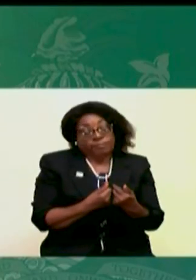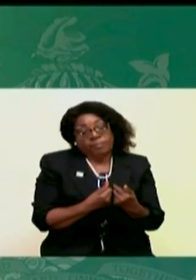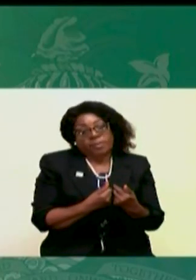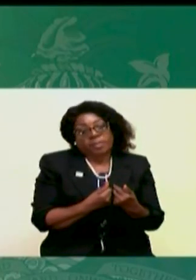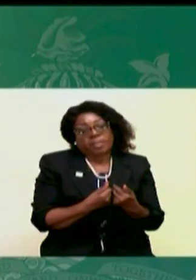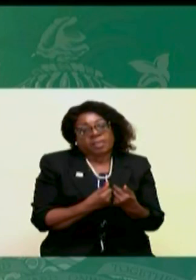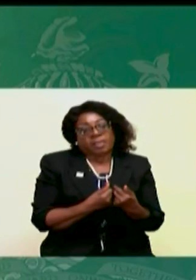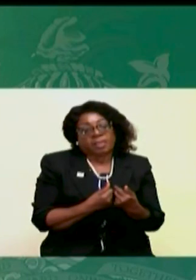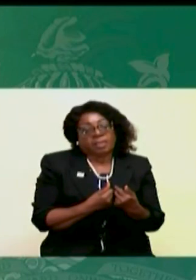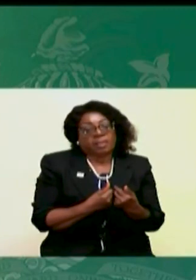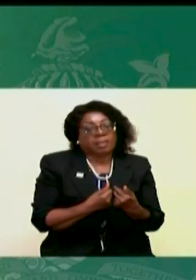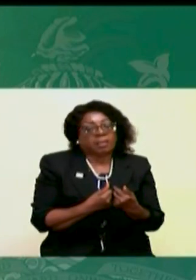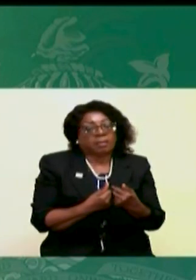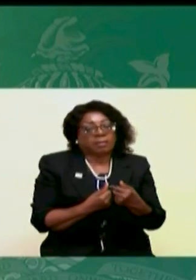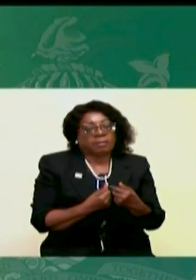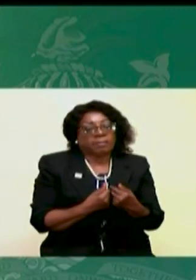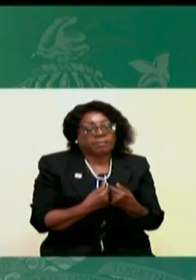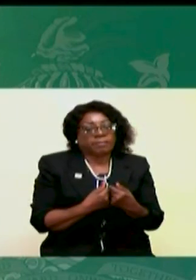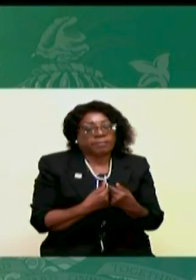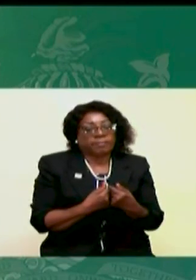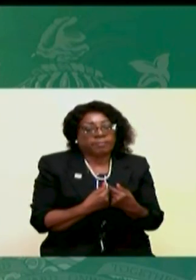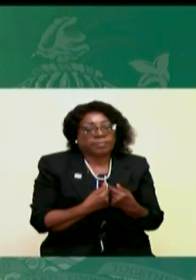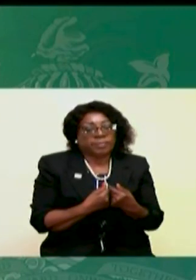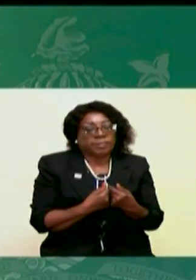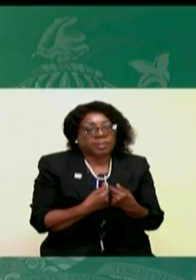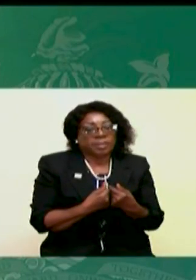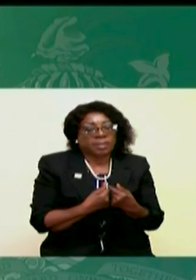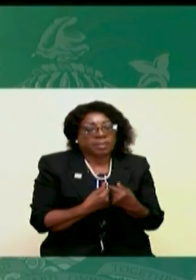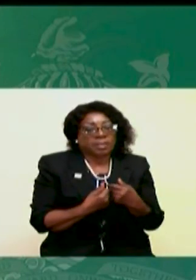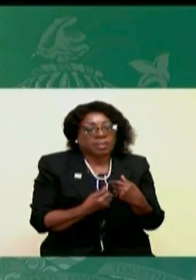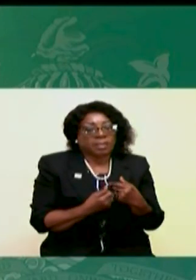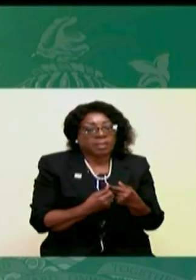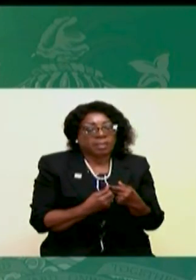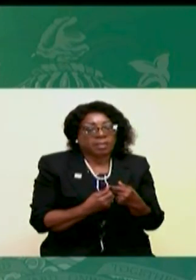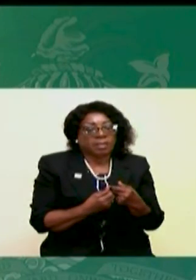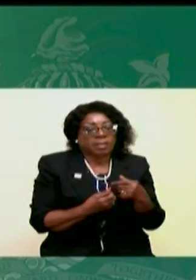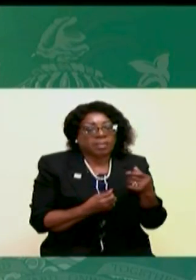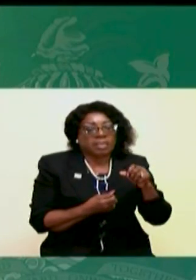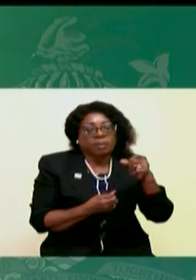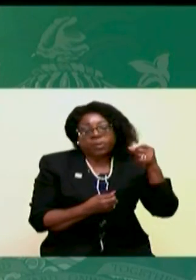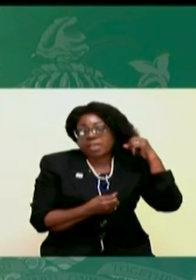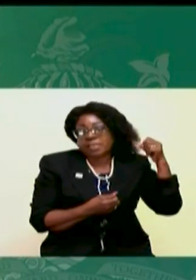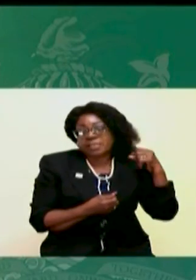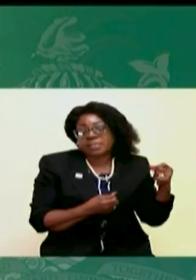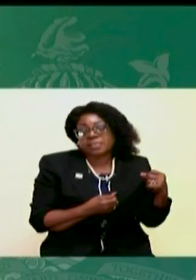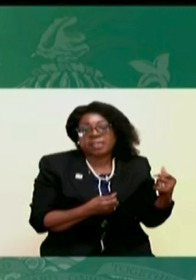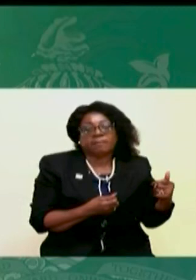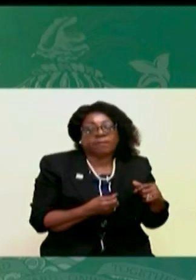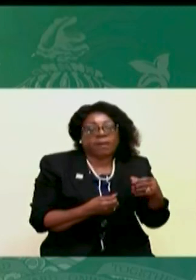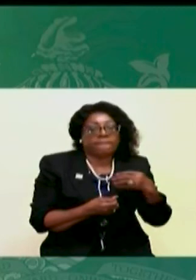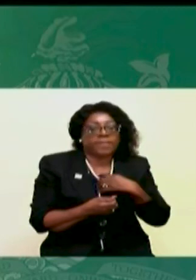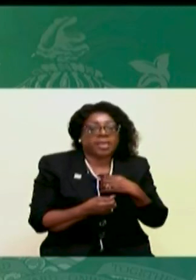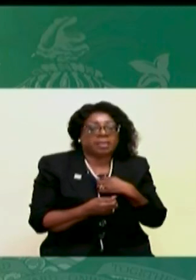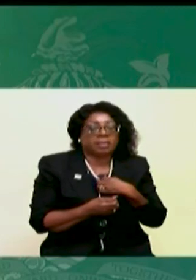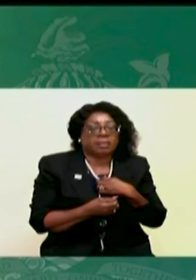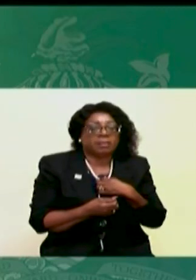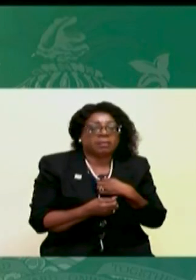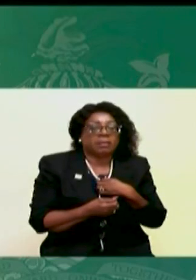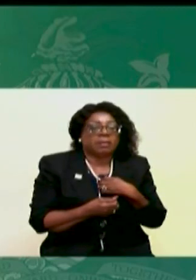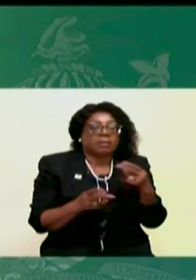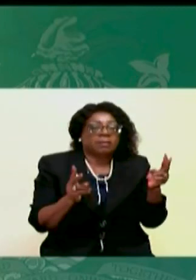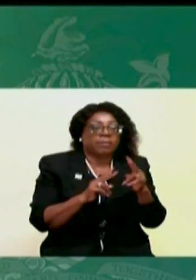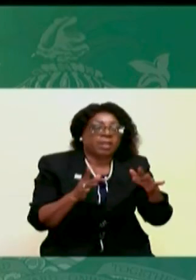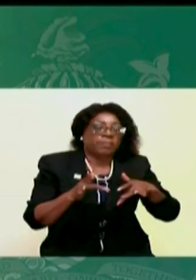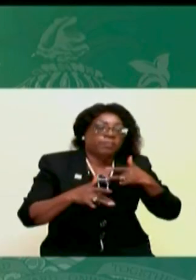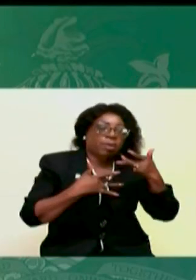Bronson Ariner and Austin Green, also known as Mr. Big Stuff, won a silver medal in double bowling. Very proud of that,